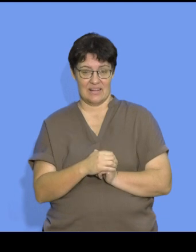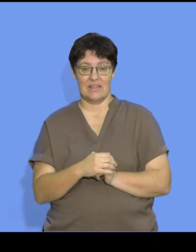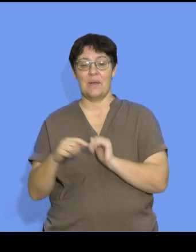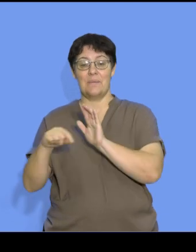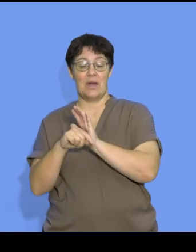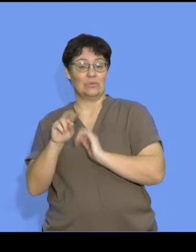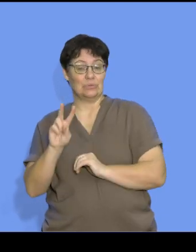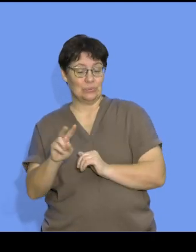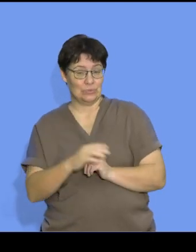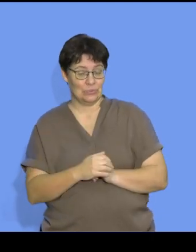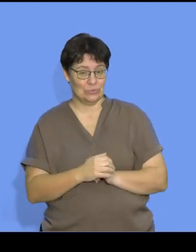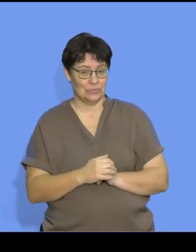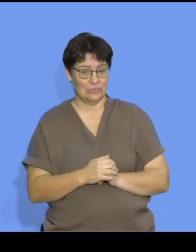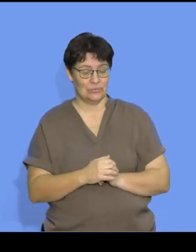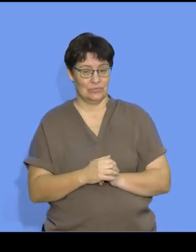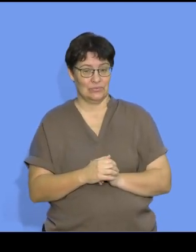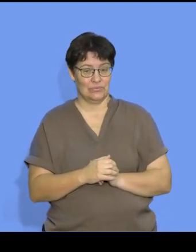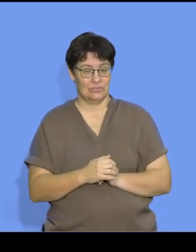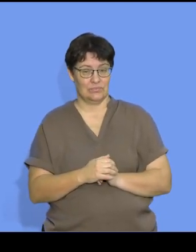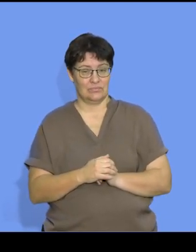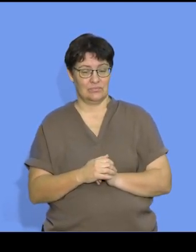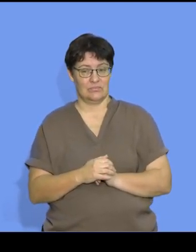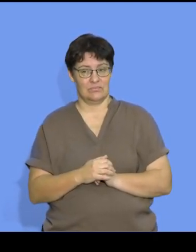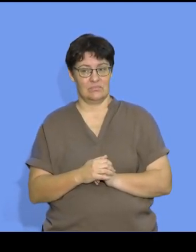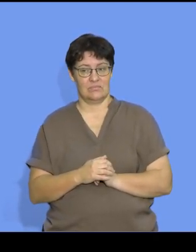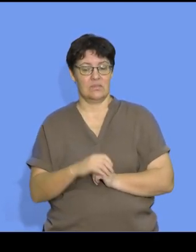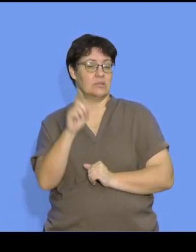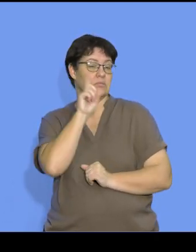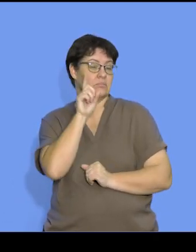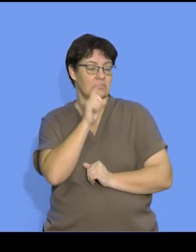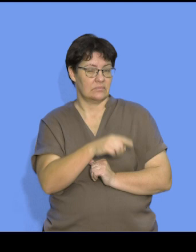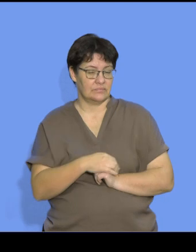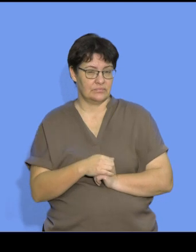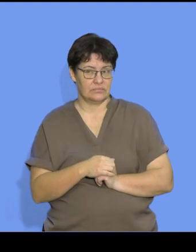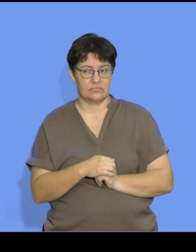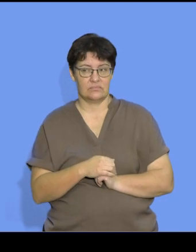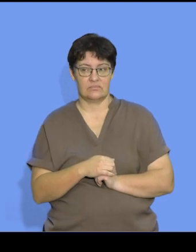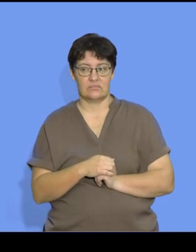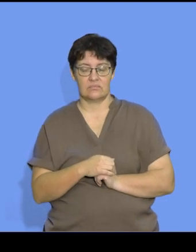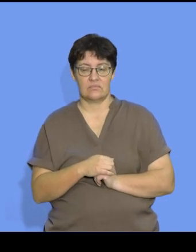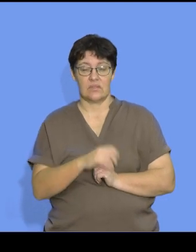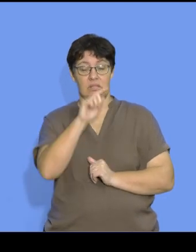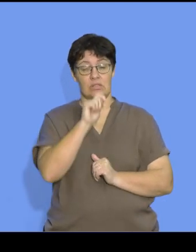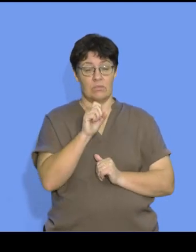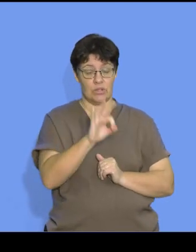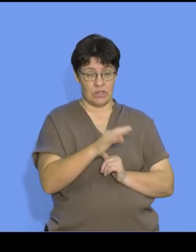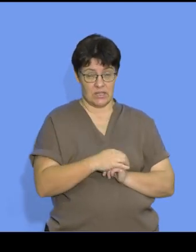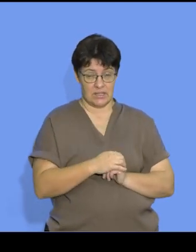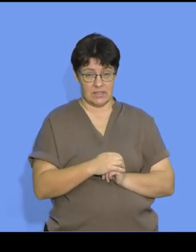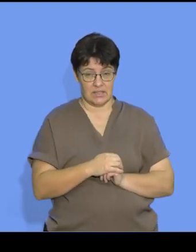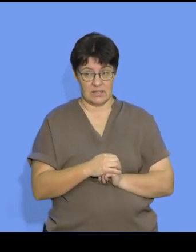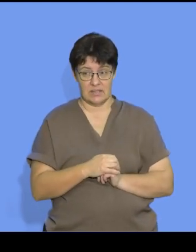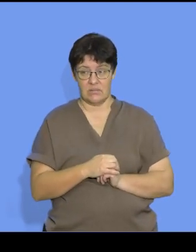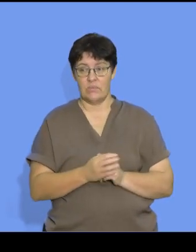number, minus 2. So we can just check it. Over here with term 3,